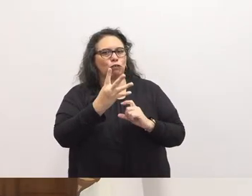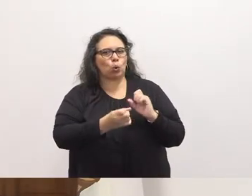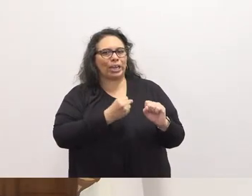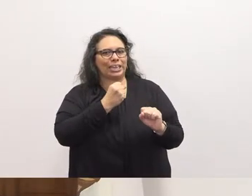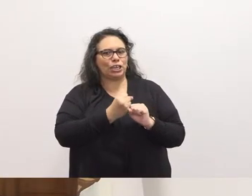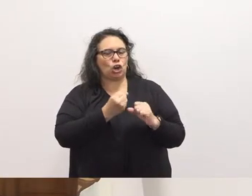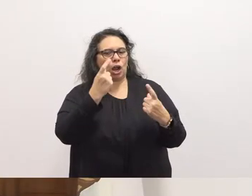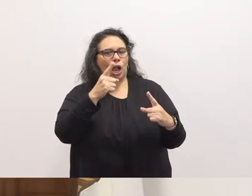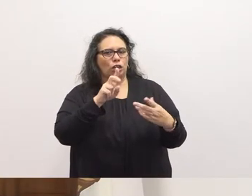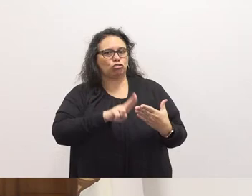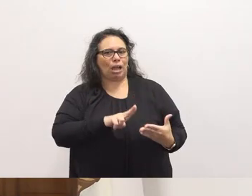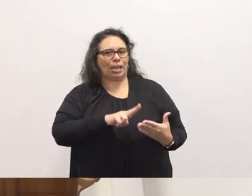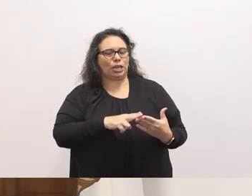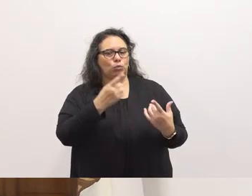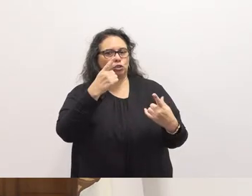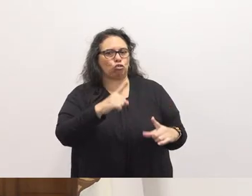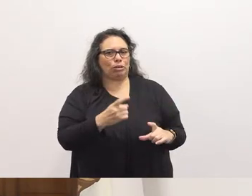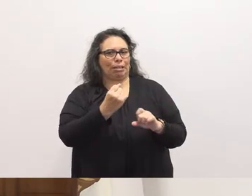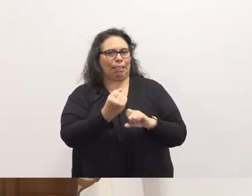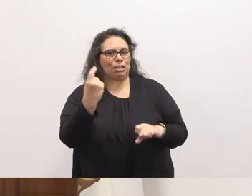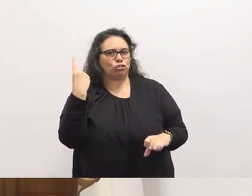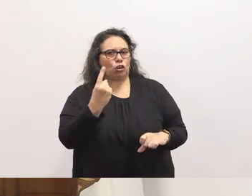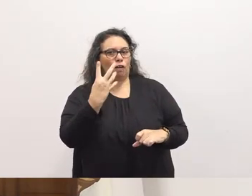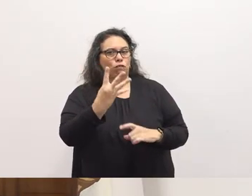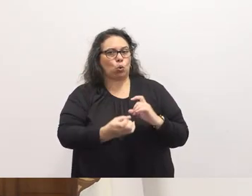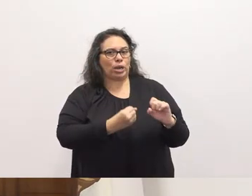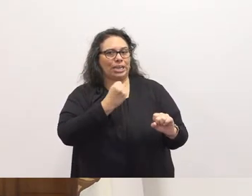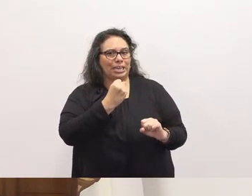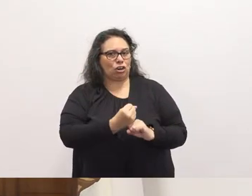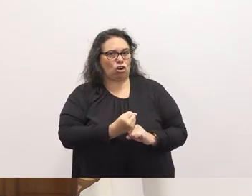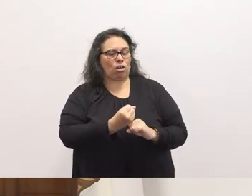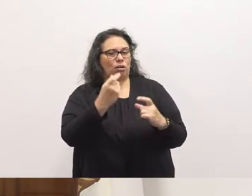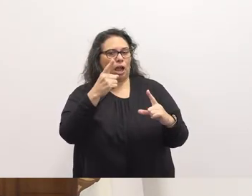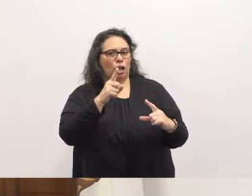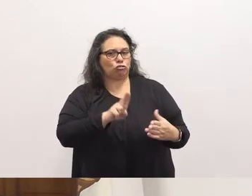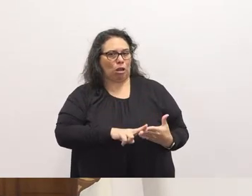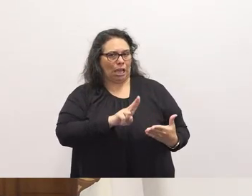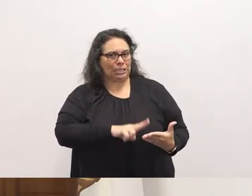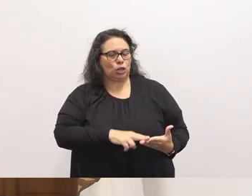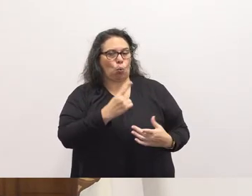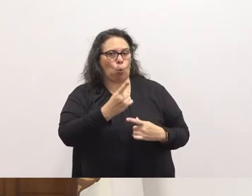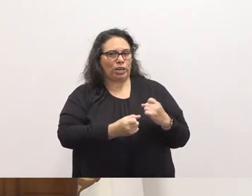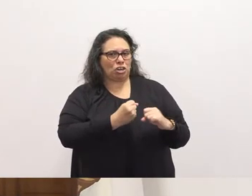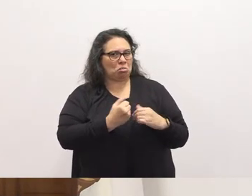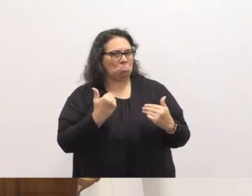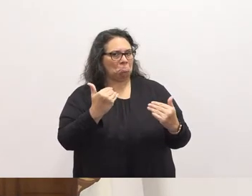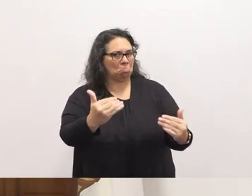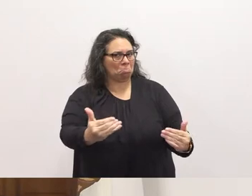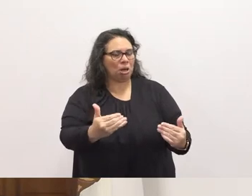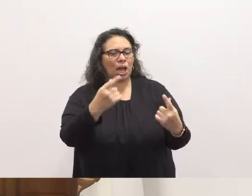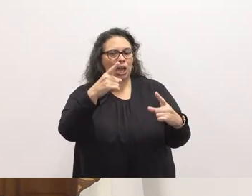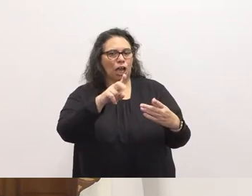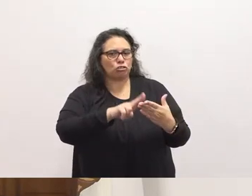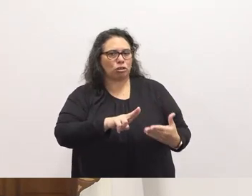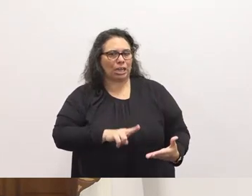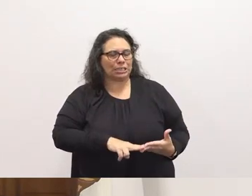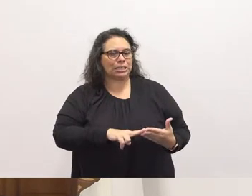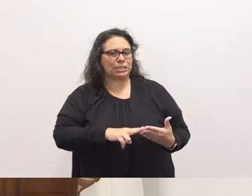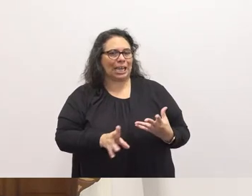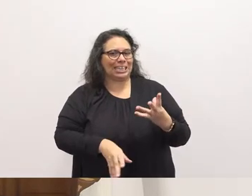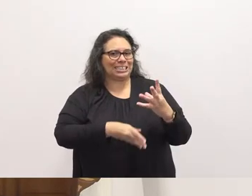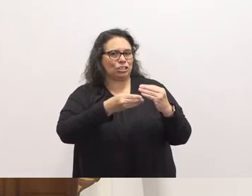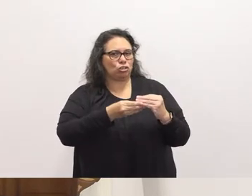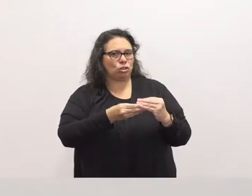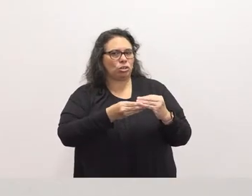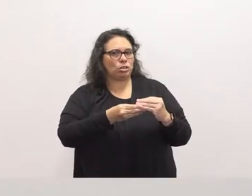was agreed last year to be a 4-year contract. 1 year has gone by, so what the contract is an additional year to continue to make it a